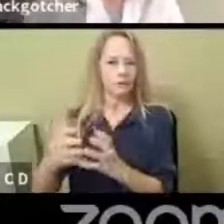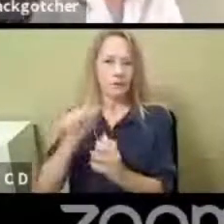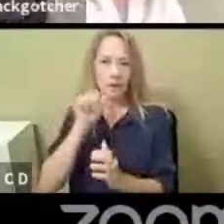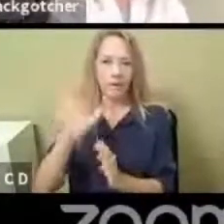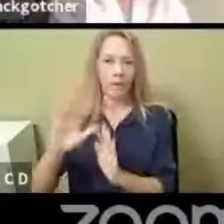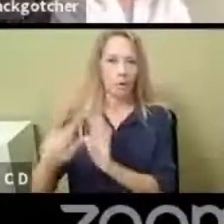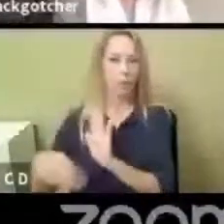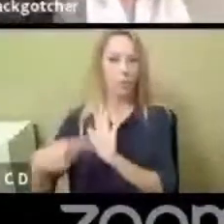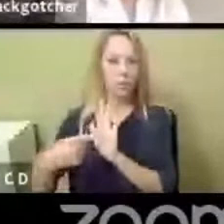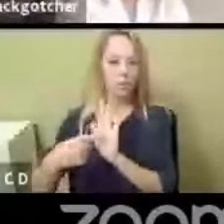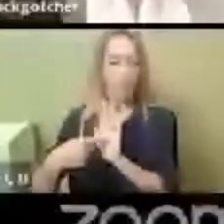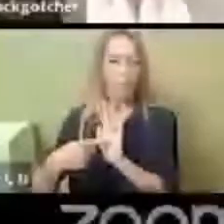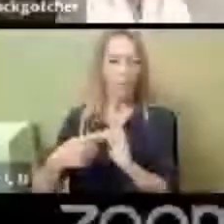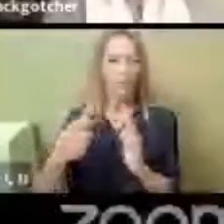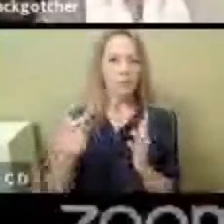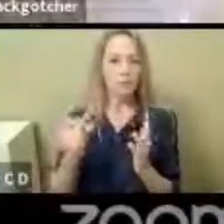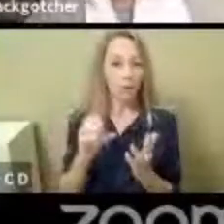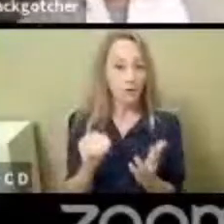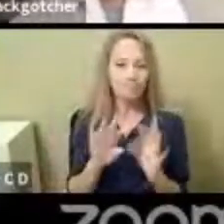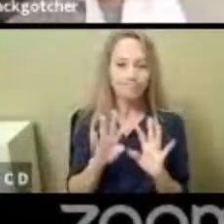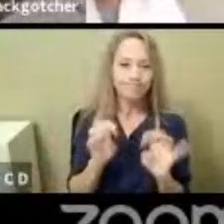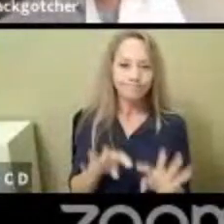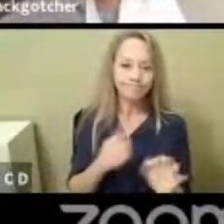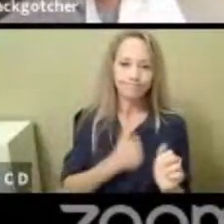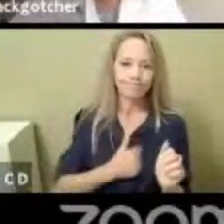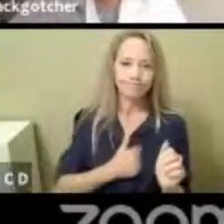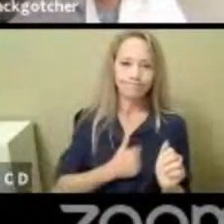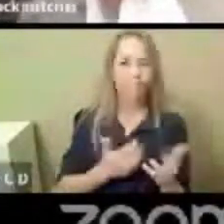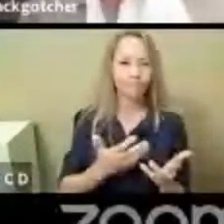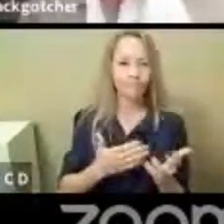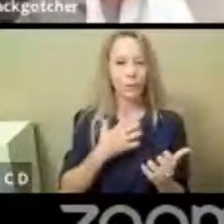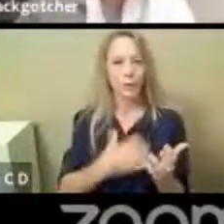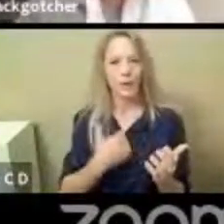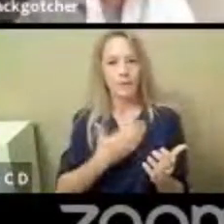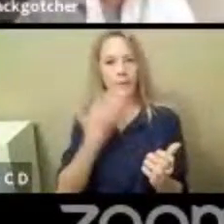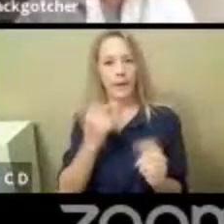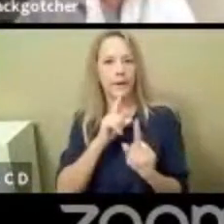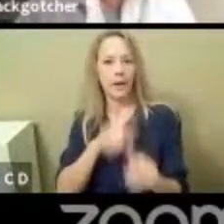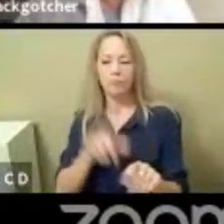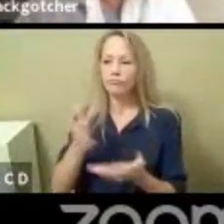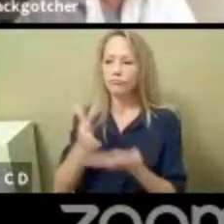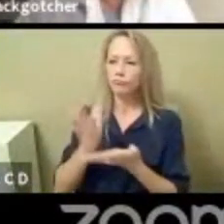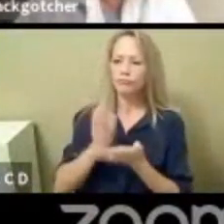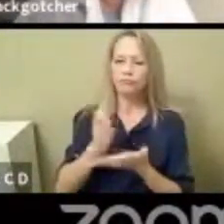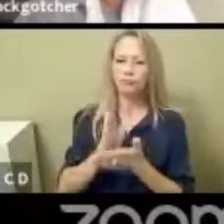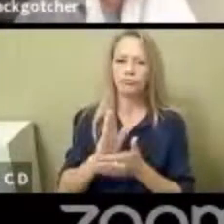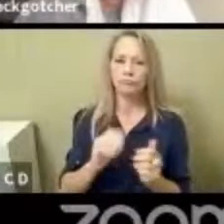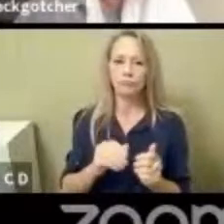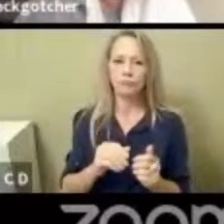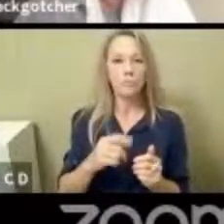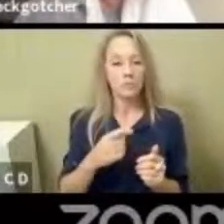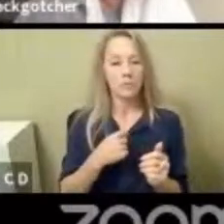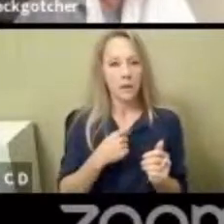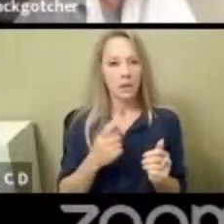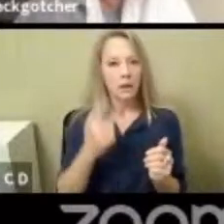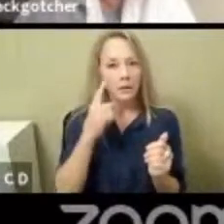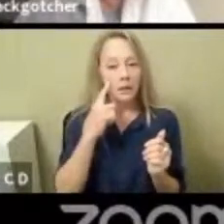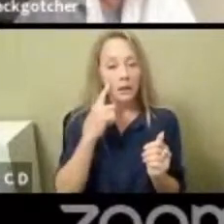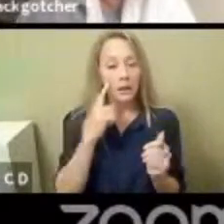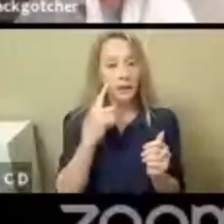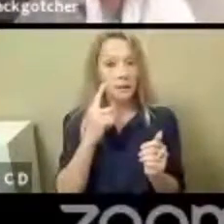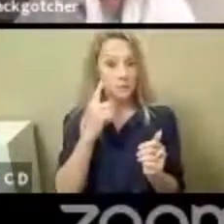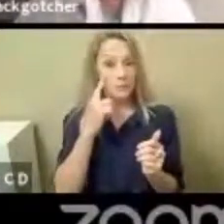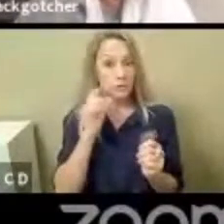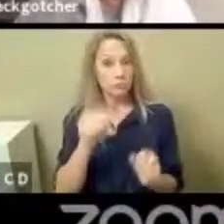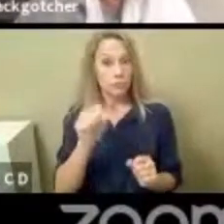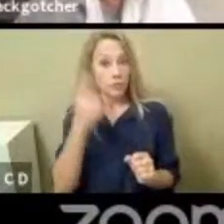So I don't know. I'm sorry. I wish I had a better answer for you. Oh, that's okay. I just But know it's I think, but I think for